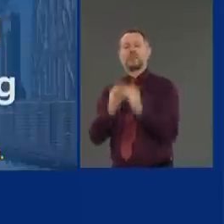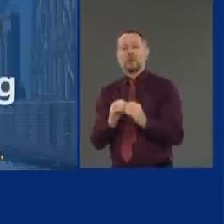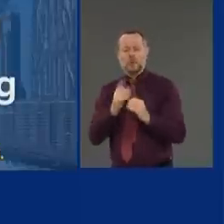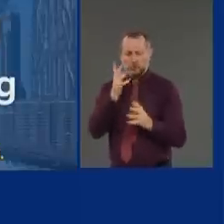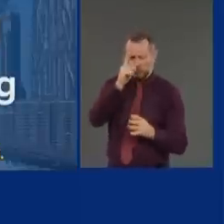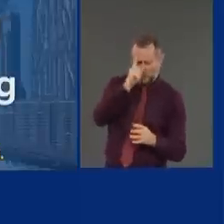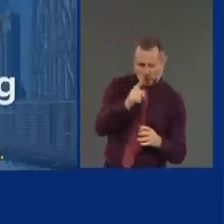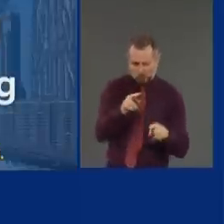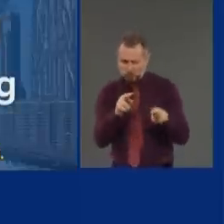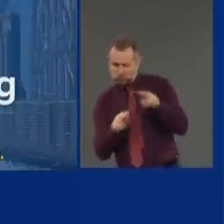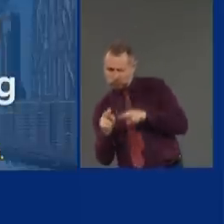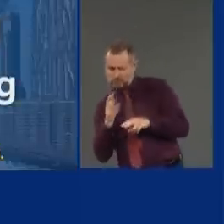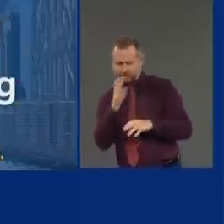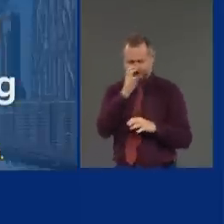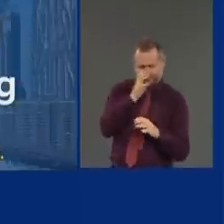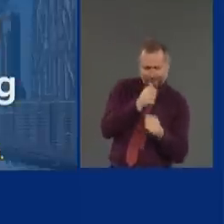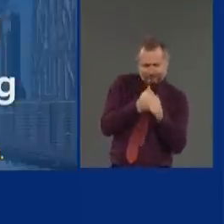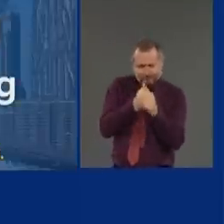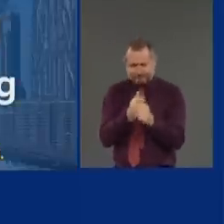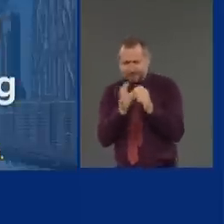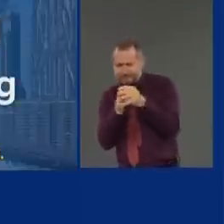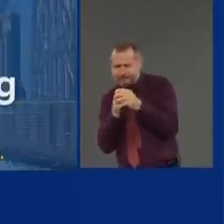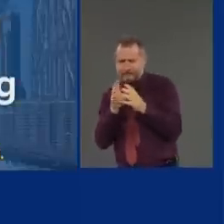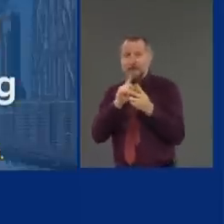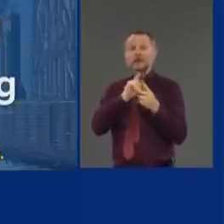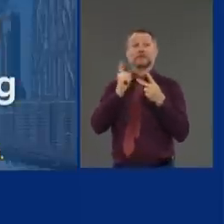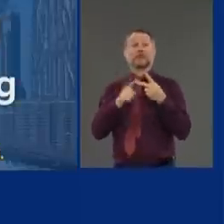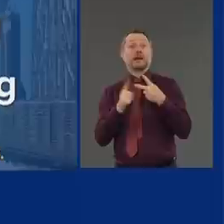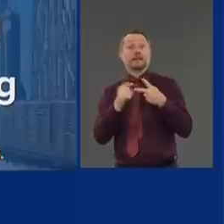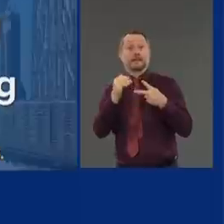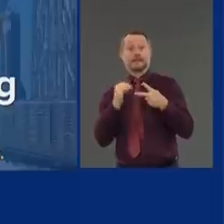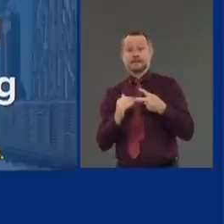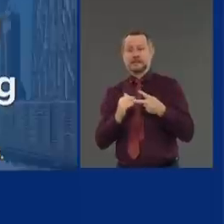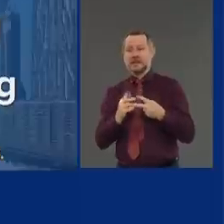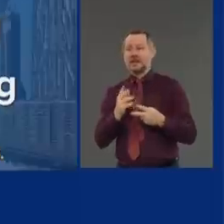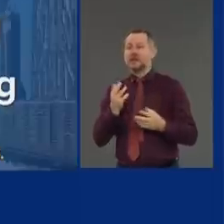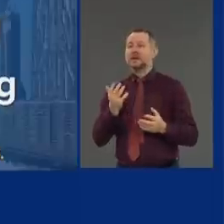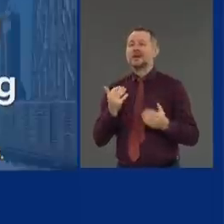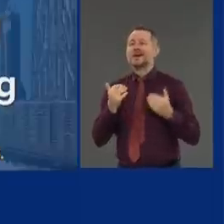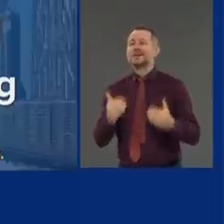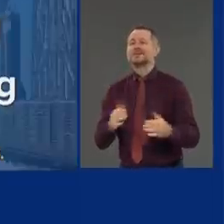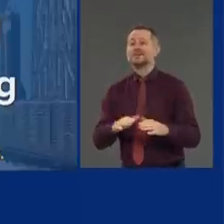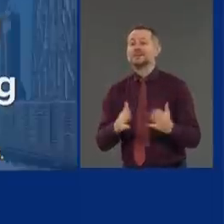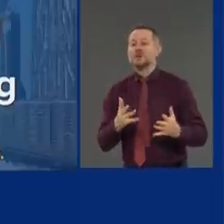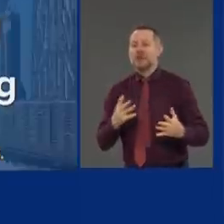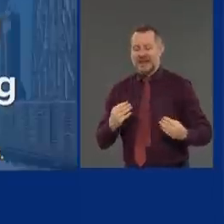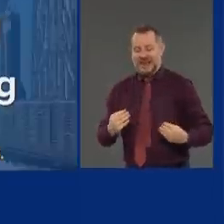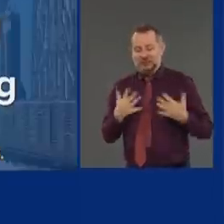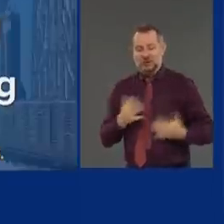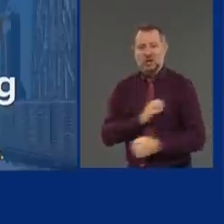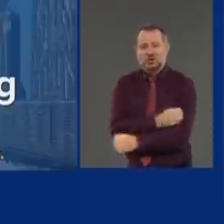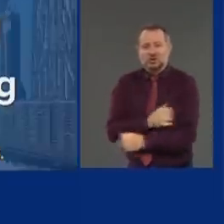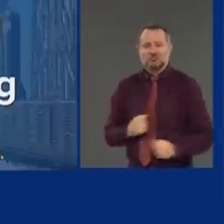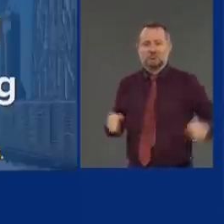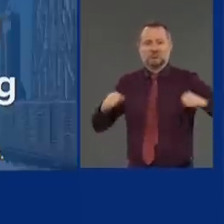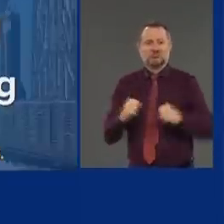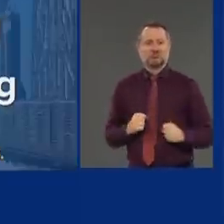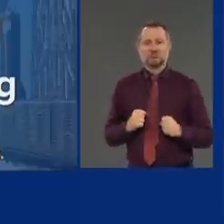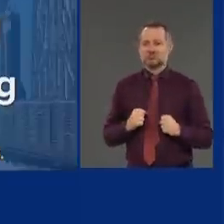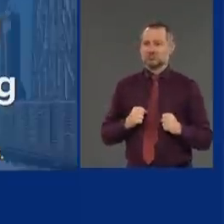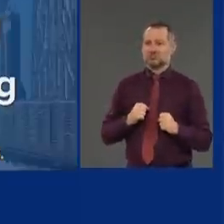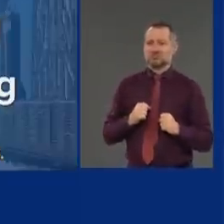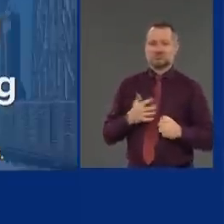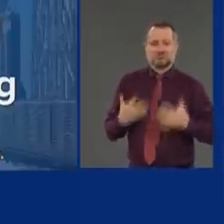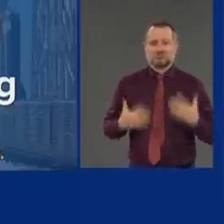diligent. And second, let's energize the reopening. Let's set the bar a